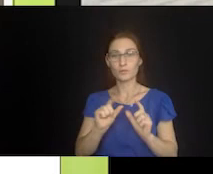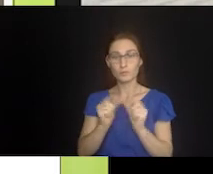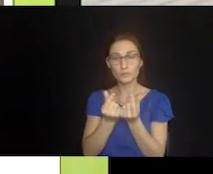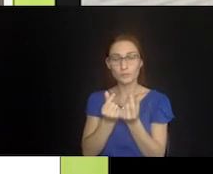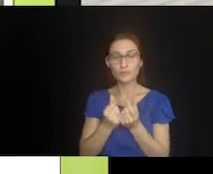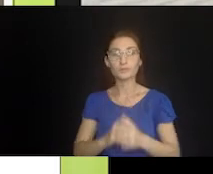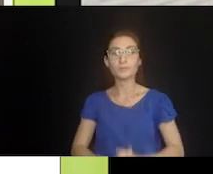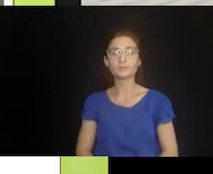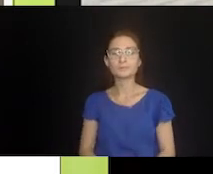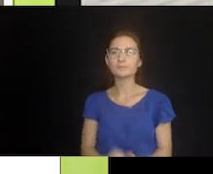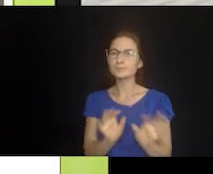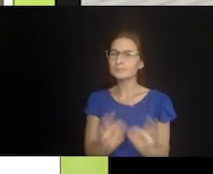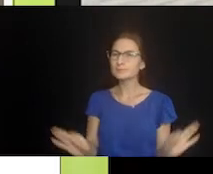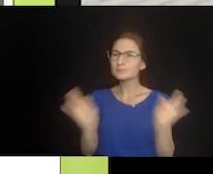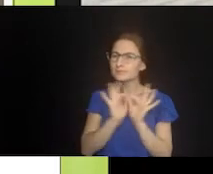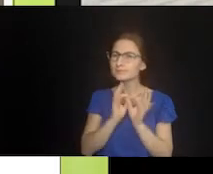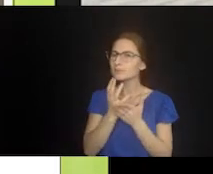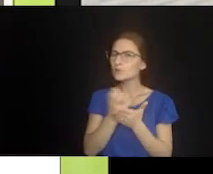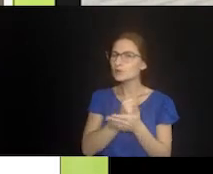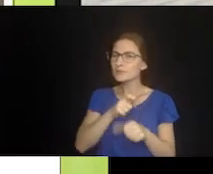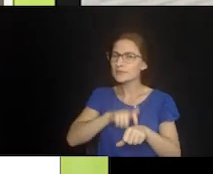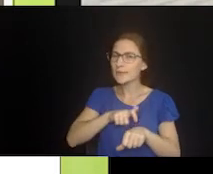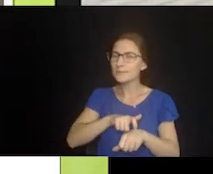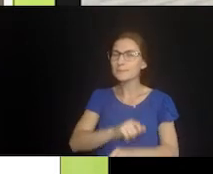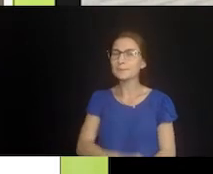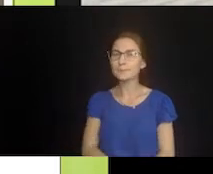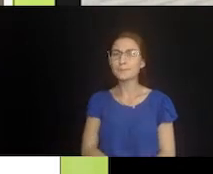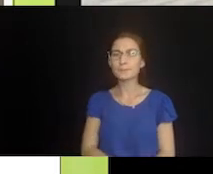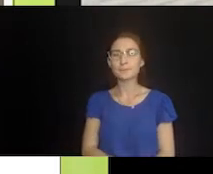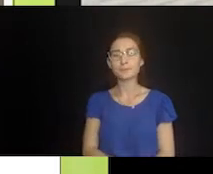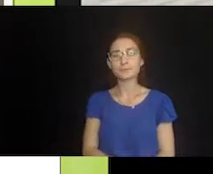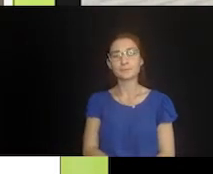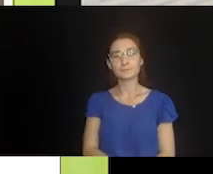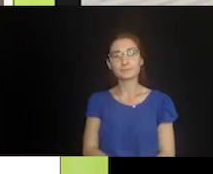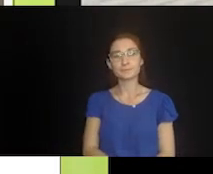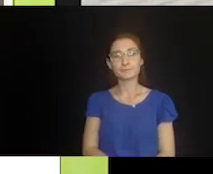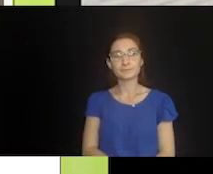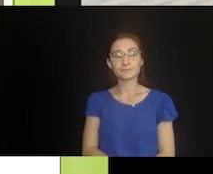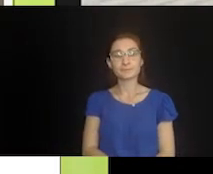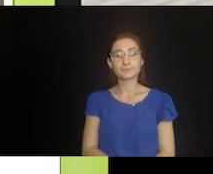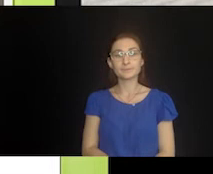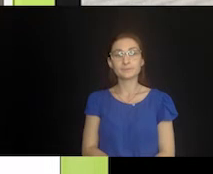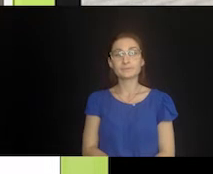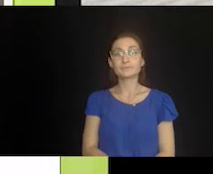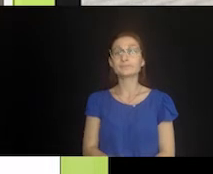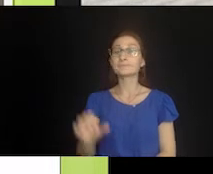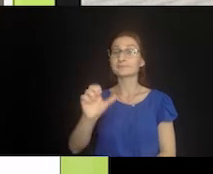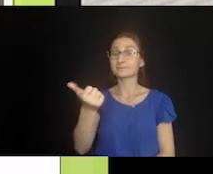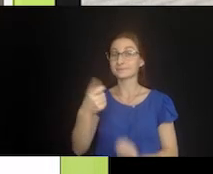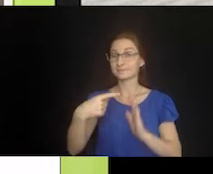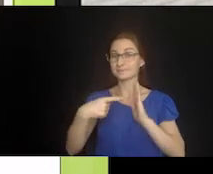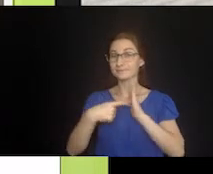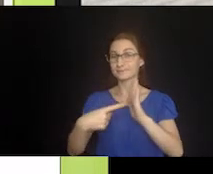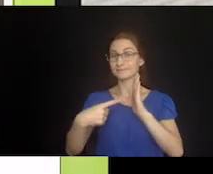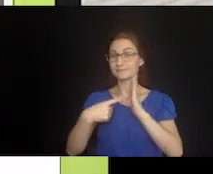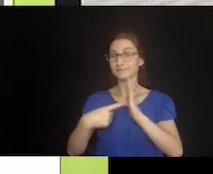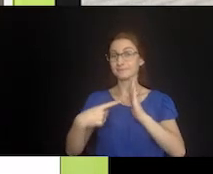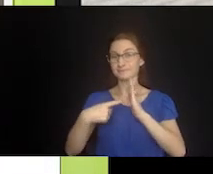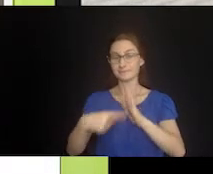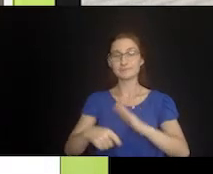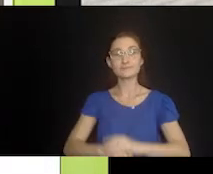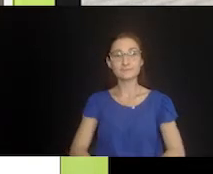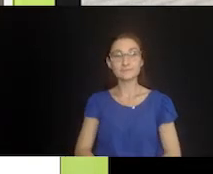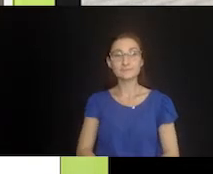core. And so they are important and they deserve the time. Next slide.